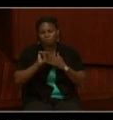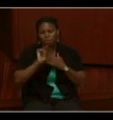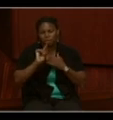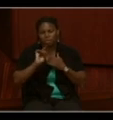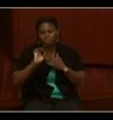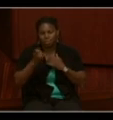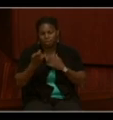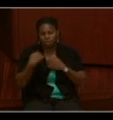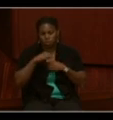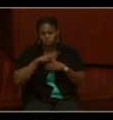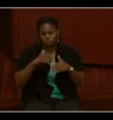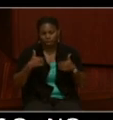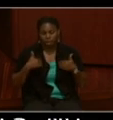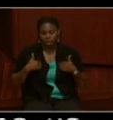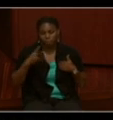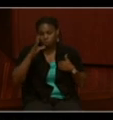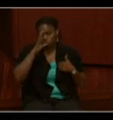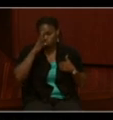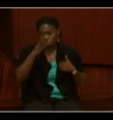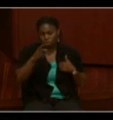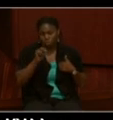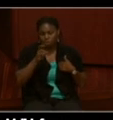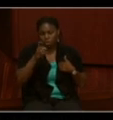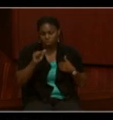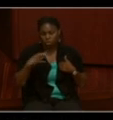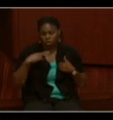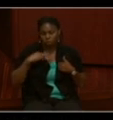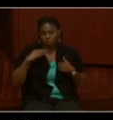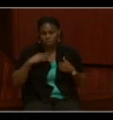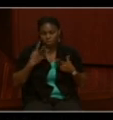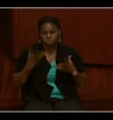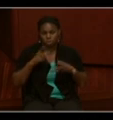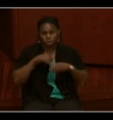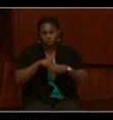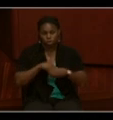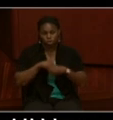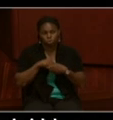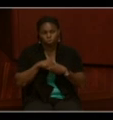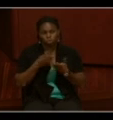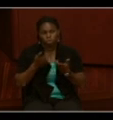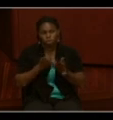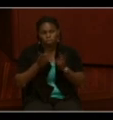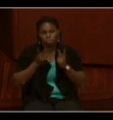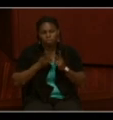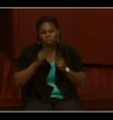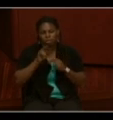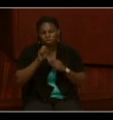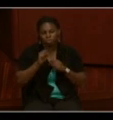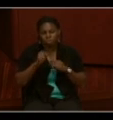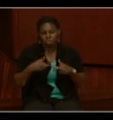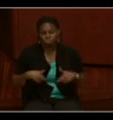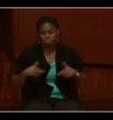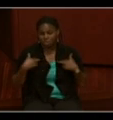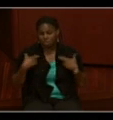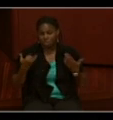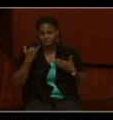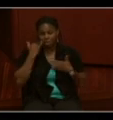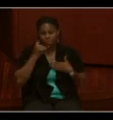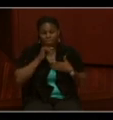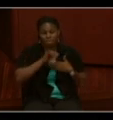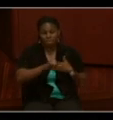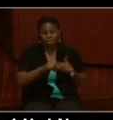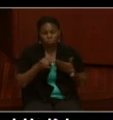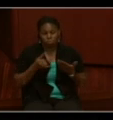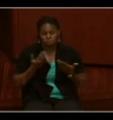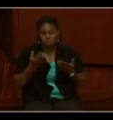have here that were created by NARA volunteers include fields like place of U.S. residence. So if that was the case,